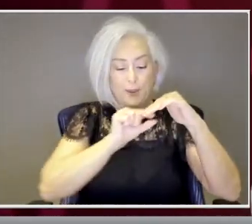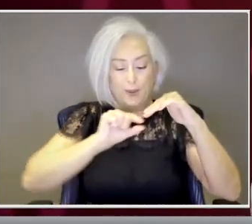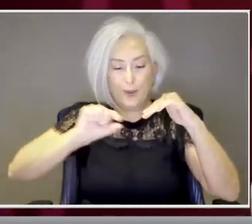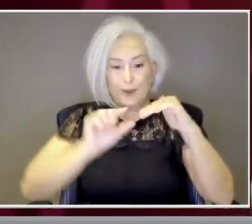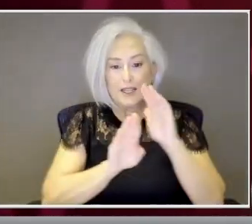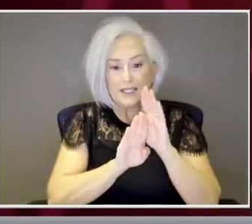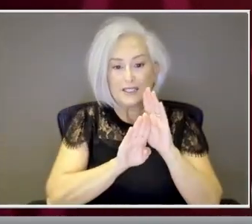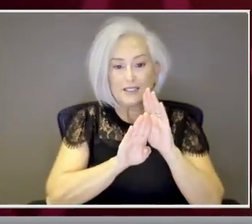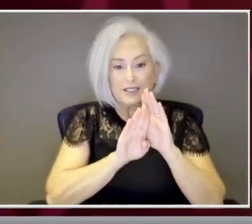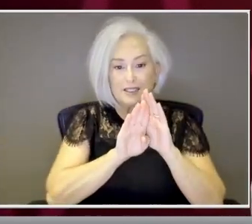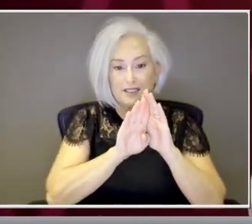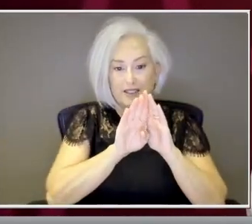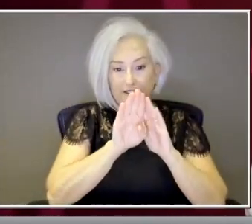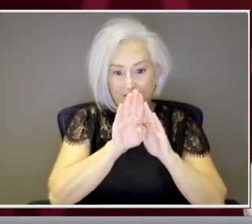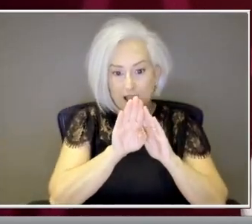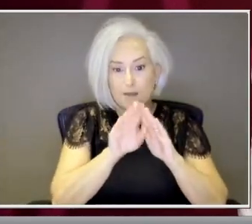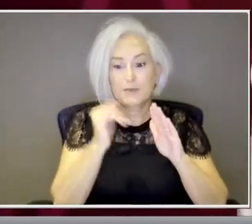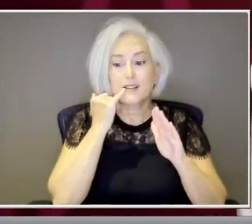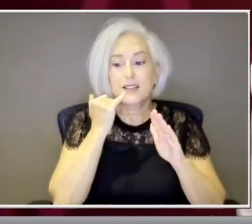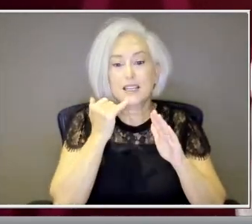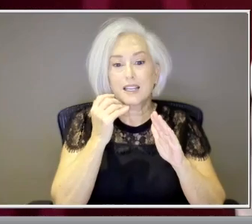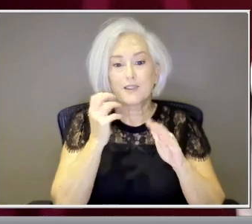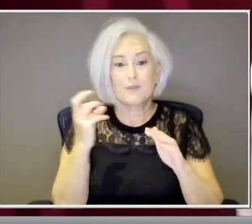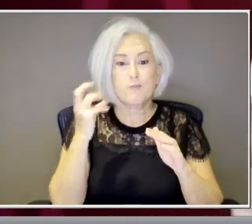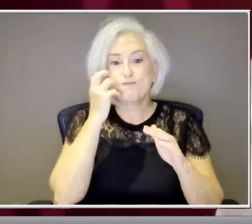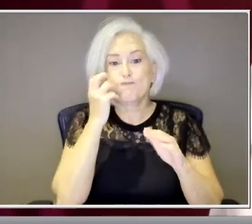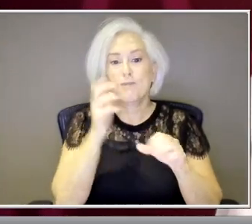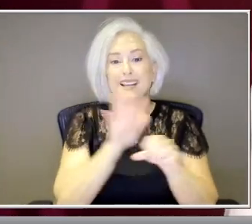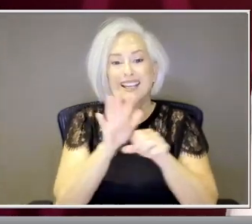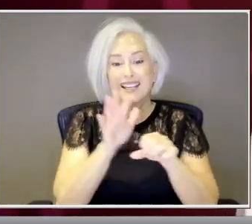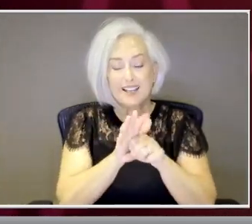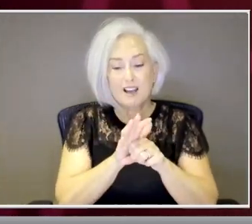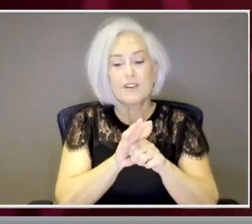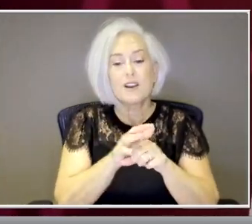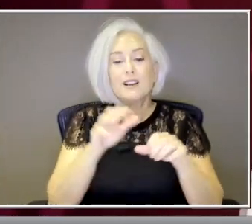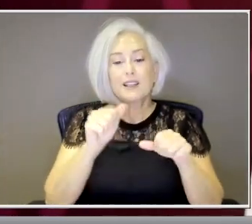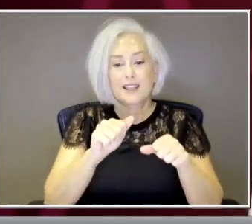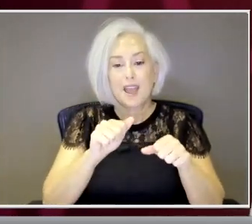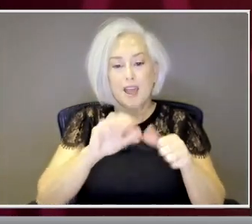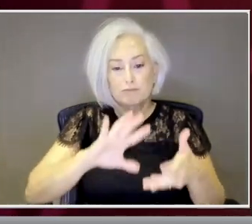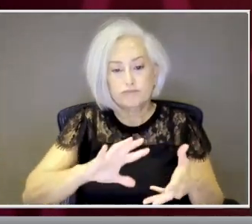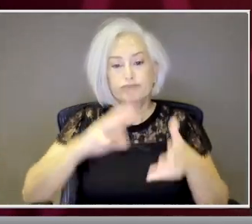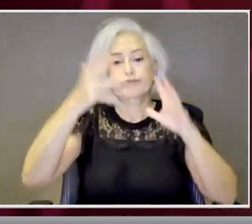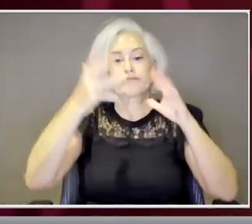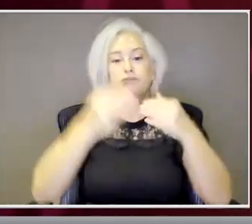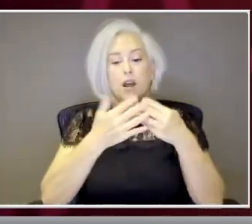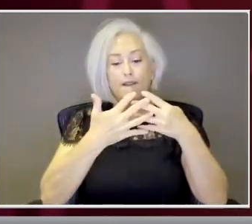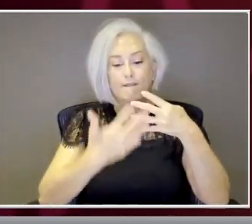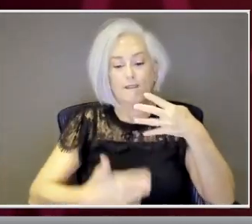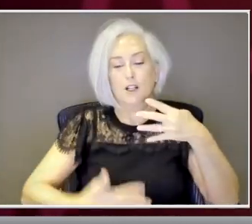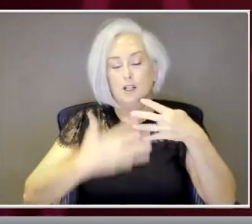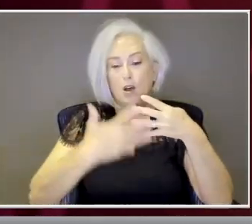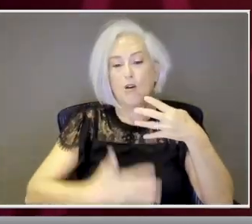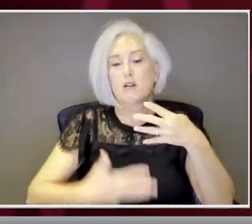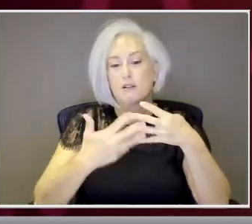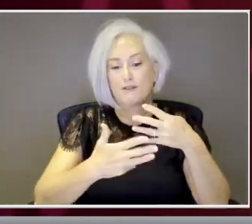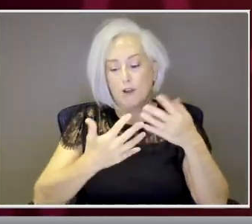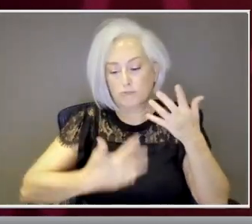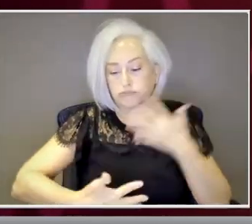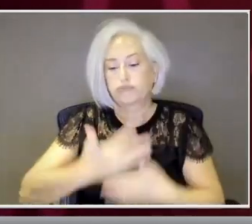gets big enough, it can obstruct flow and make things difficult. And ultimately, Haley required multiple surgeries